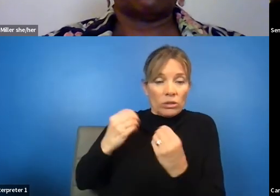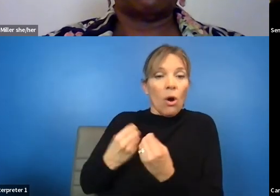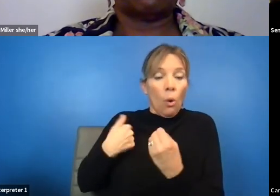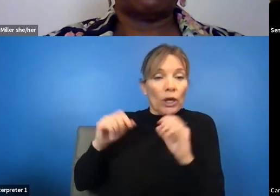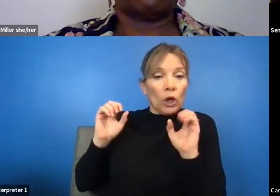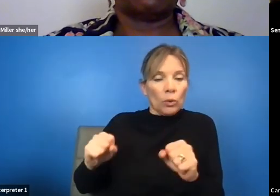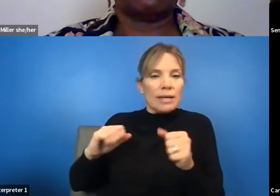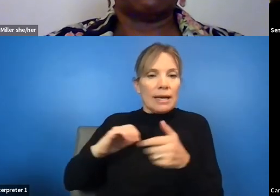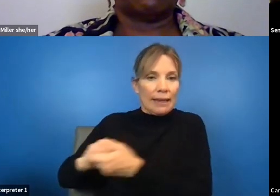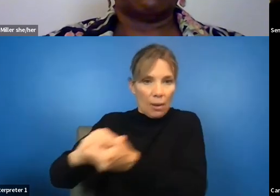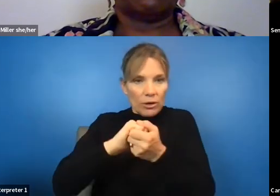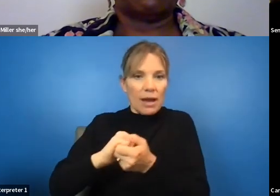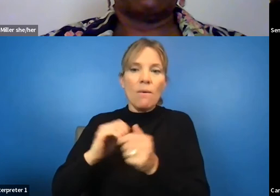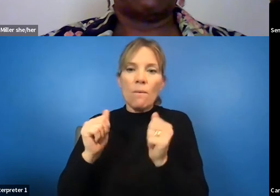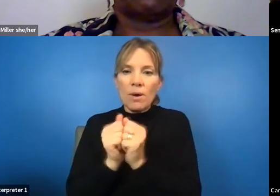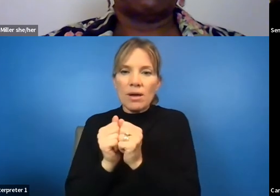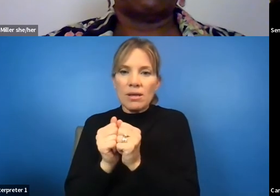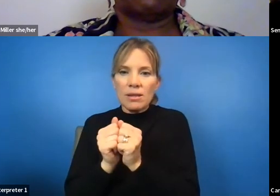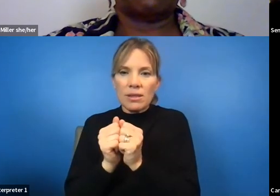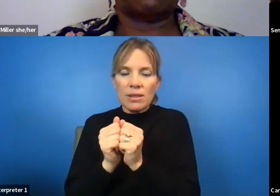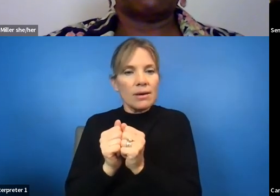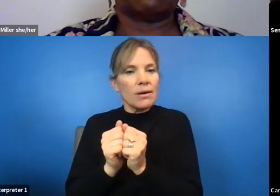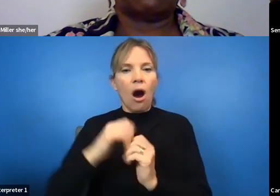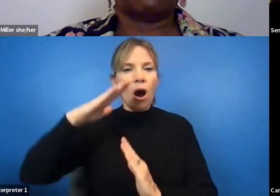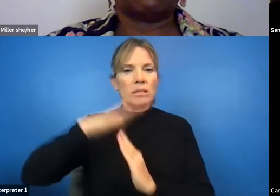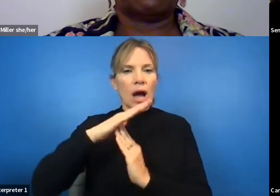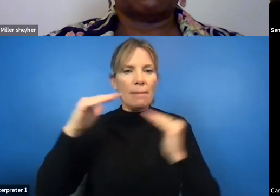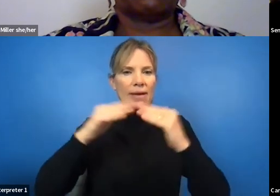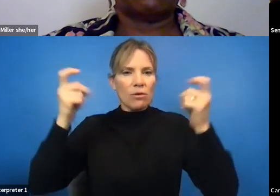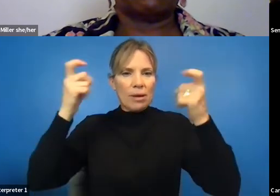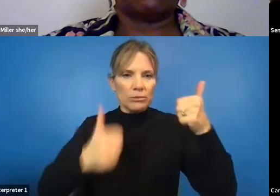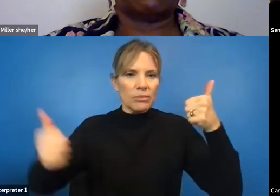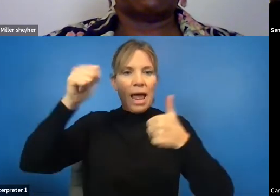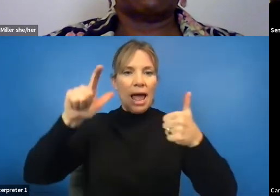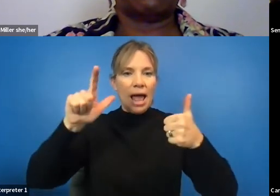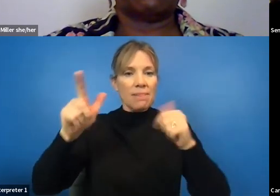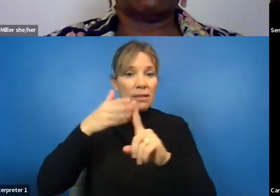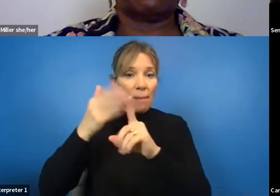to collaborate with our top level management and our lobbyists